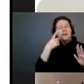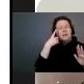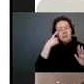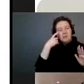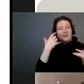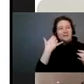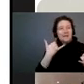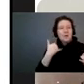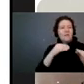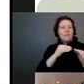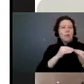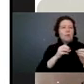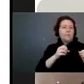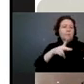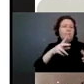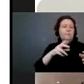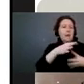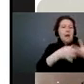intervention.